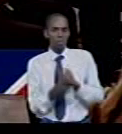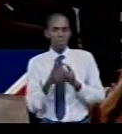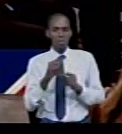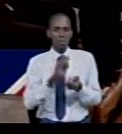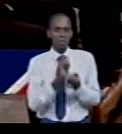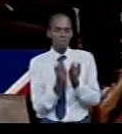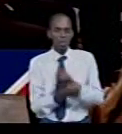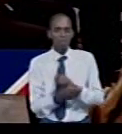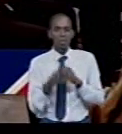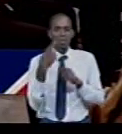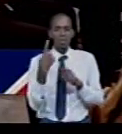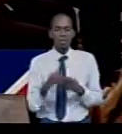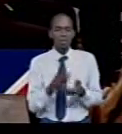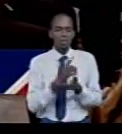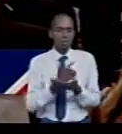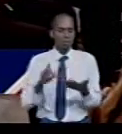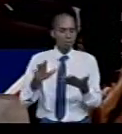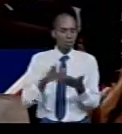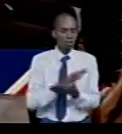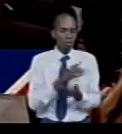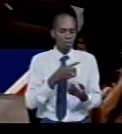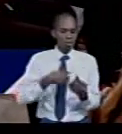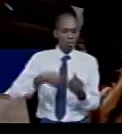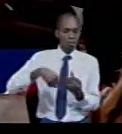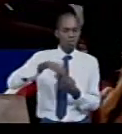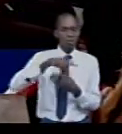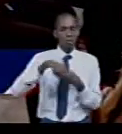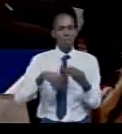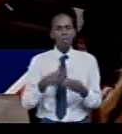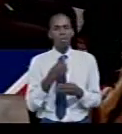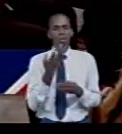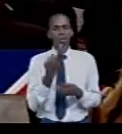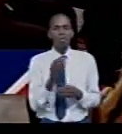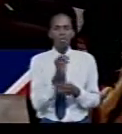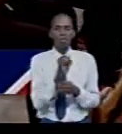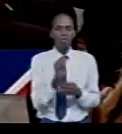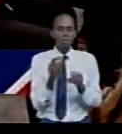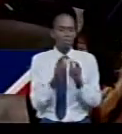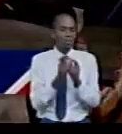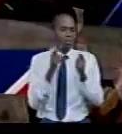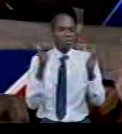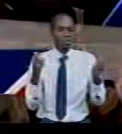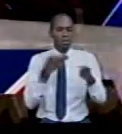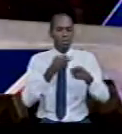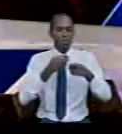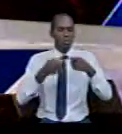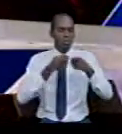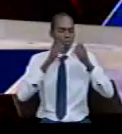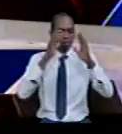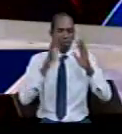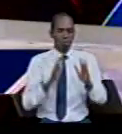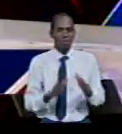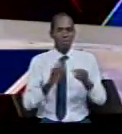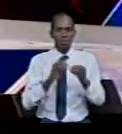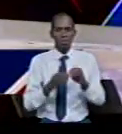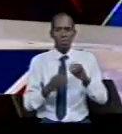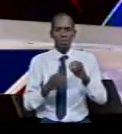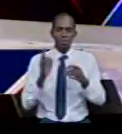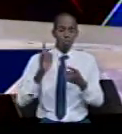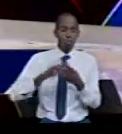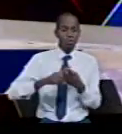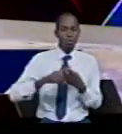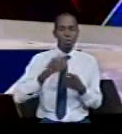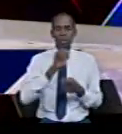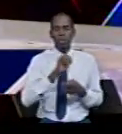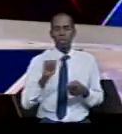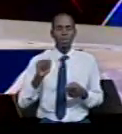the supernatural turnaround of a great persecutor to a gracious